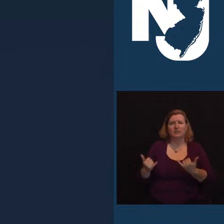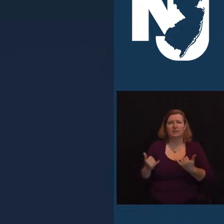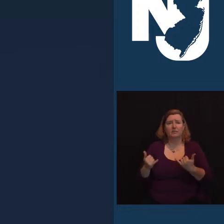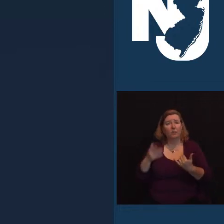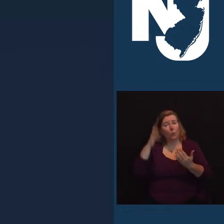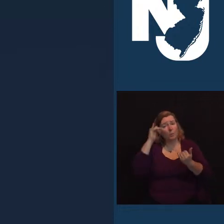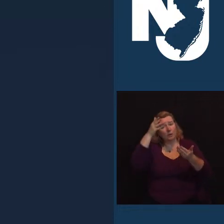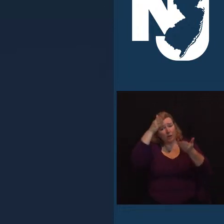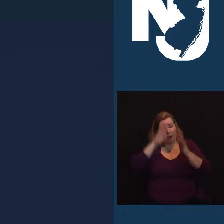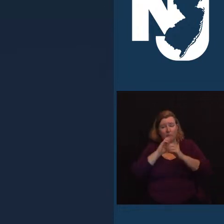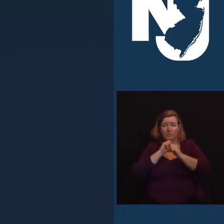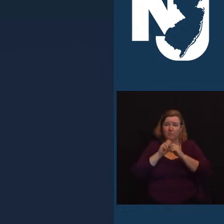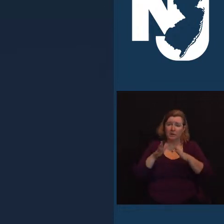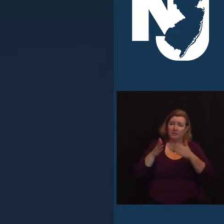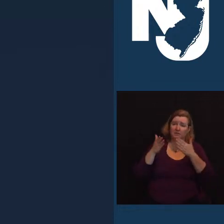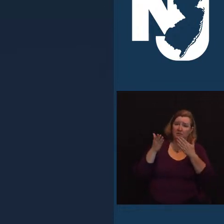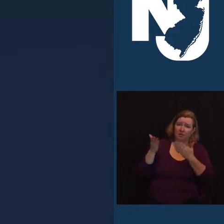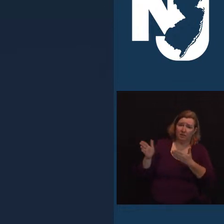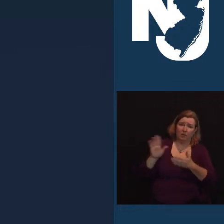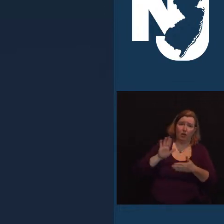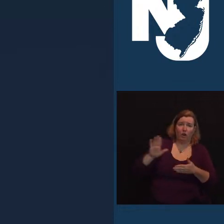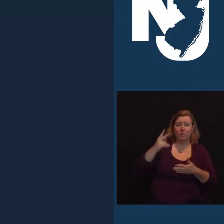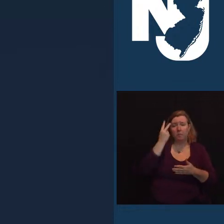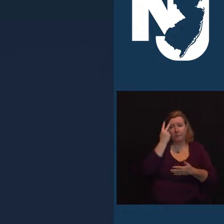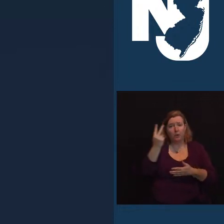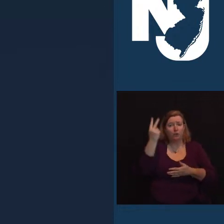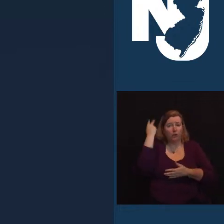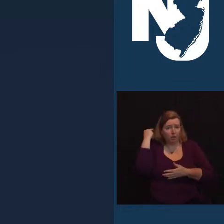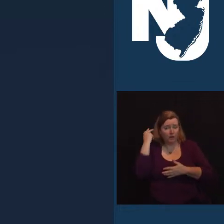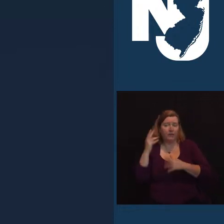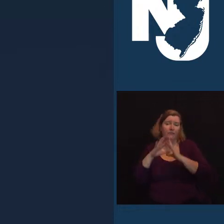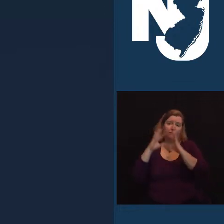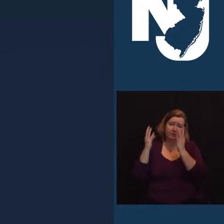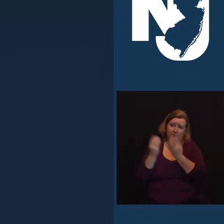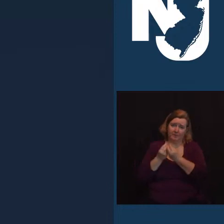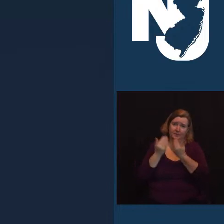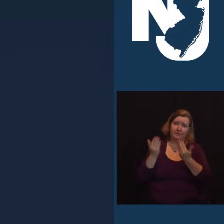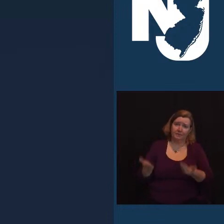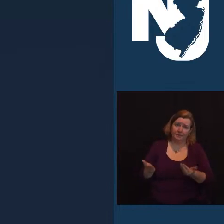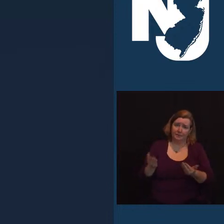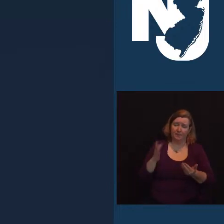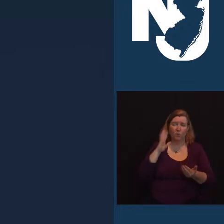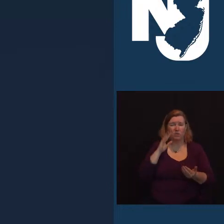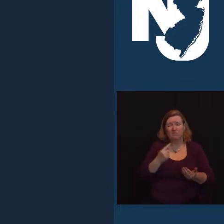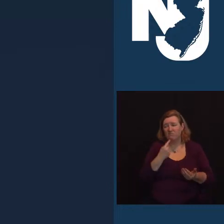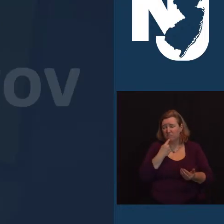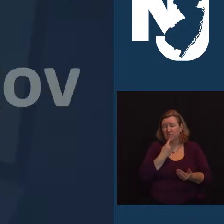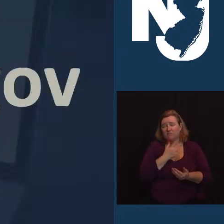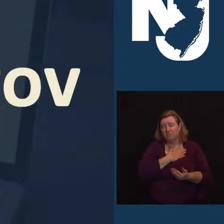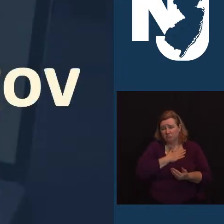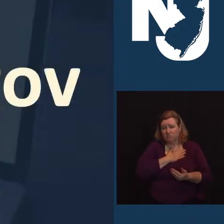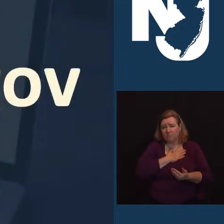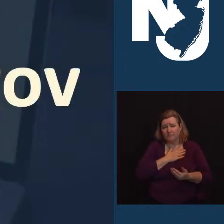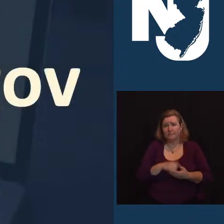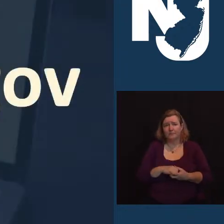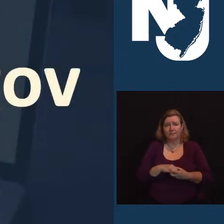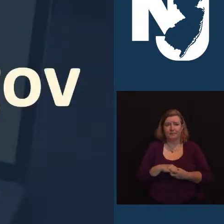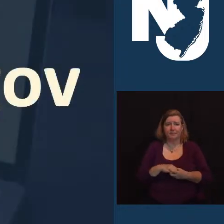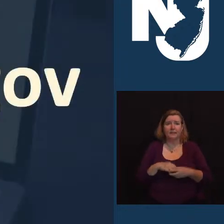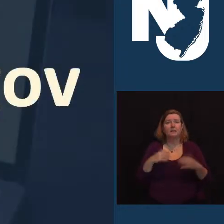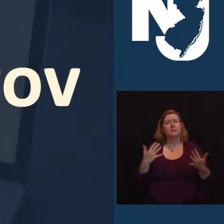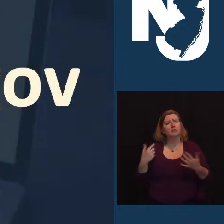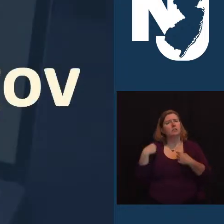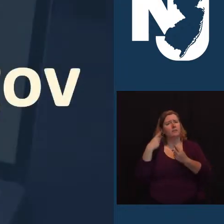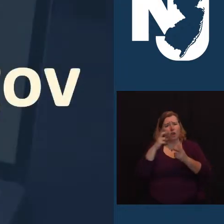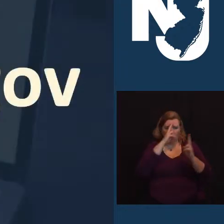blesses her memory and her family. She will indeed be missed. So we've been honoring the lives of those lost